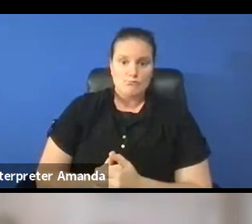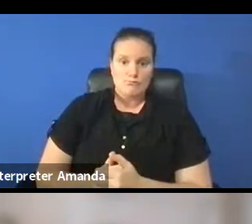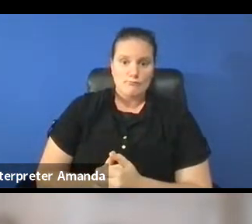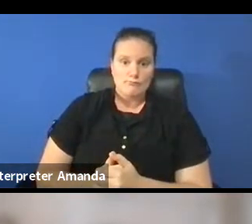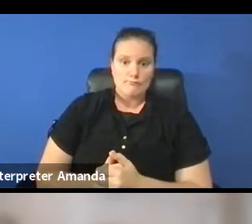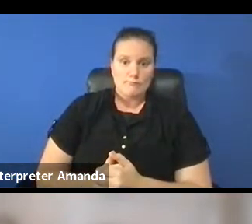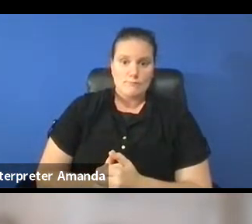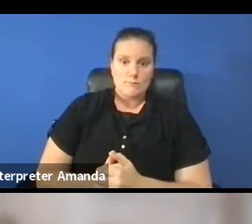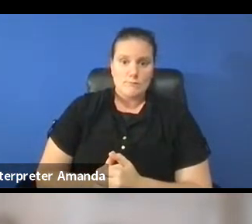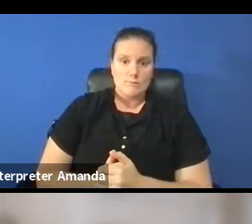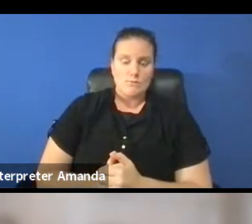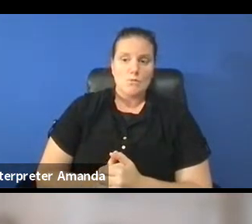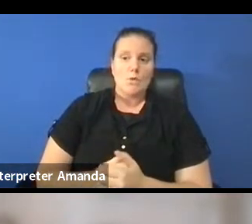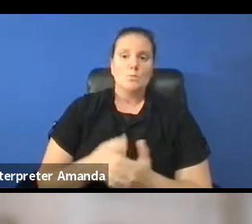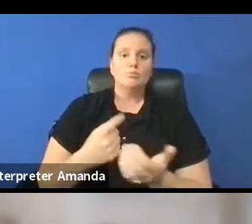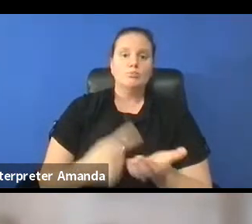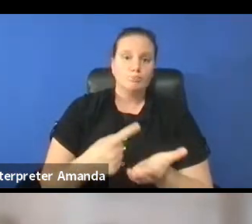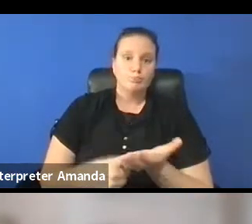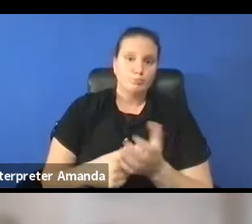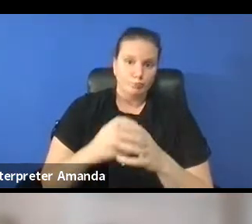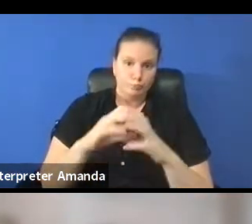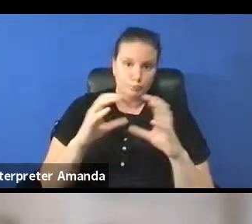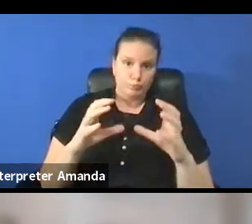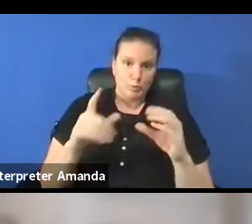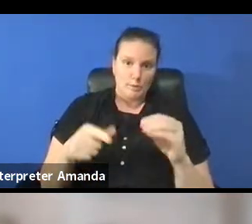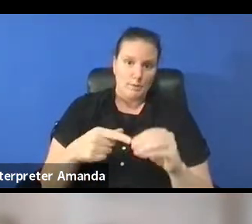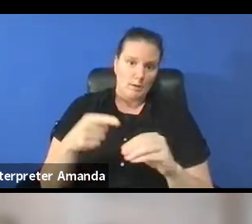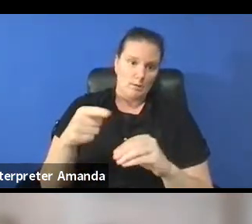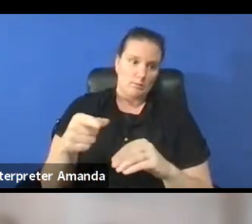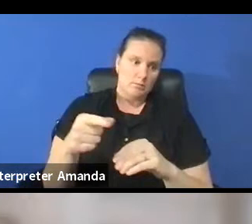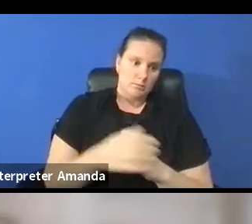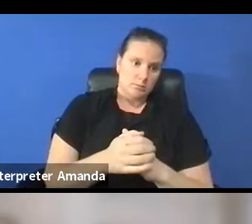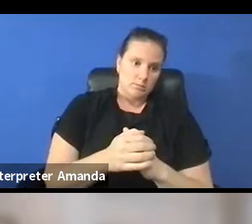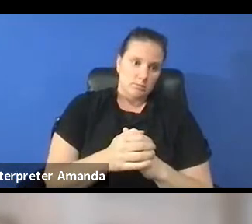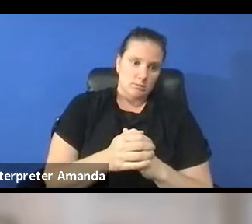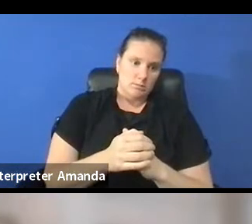So we talked a lot about definitely